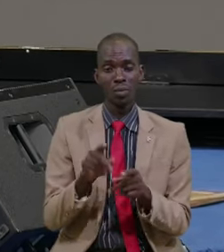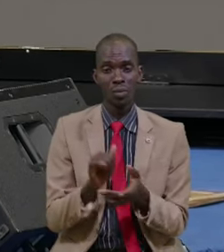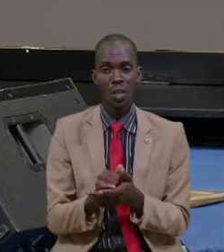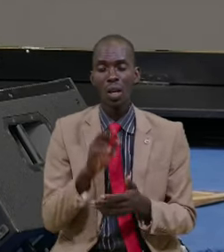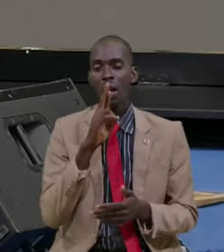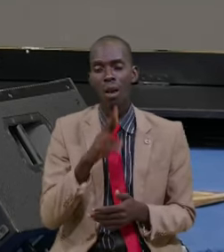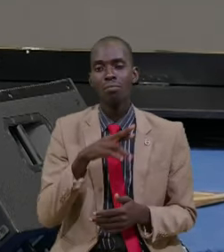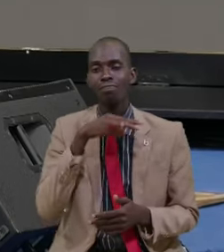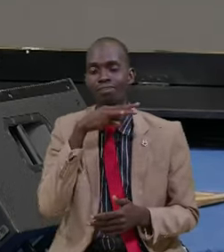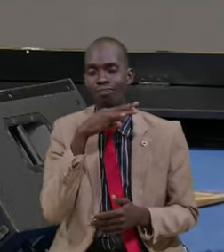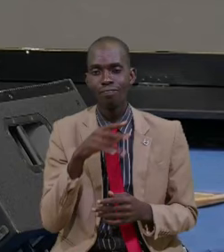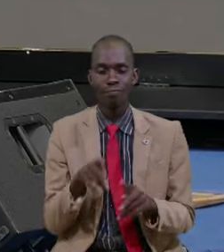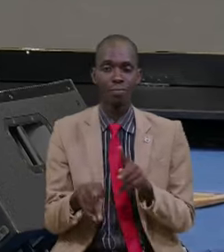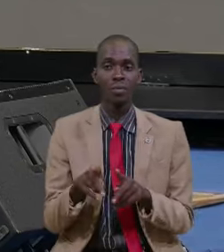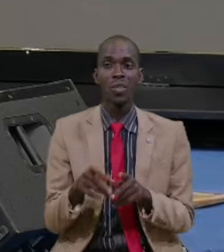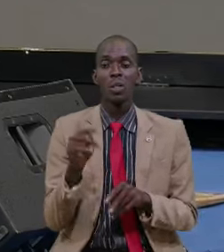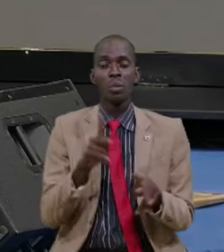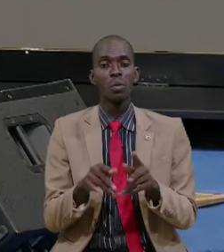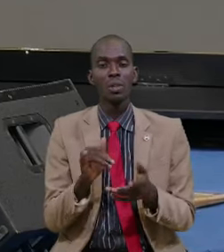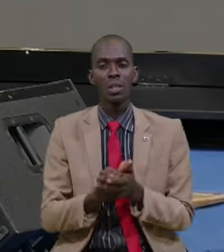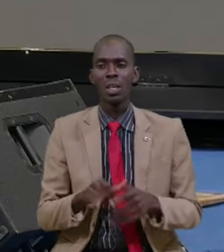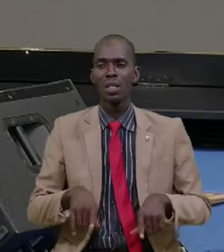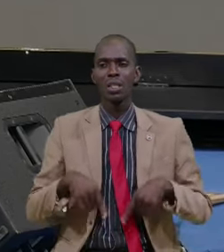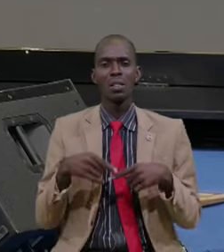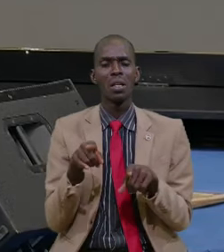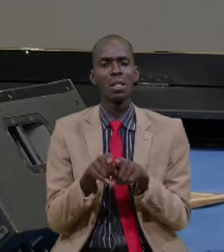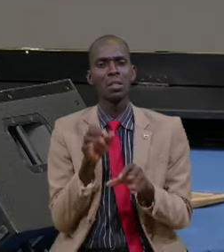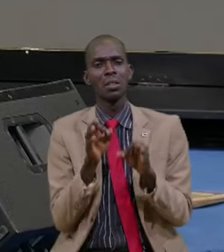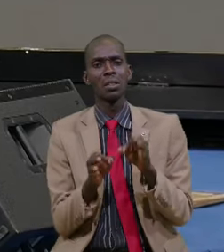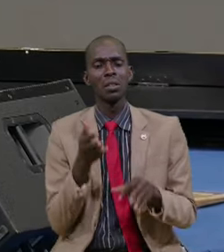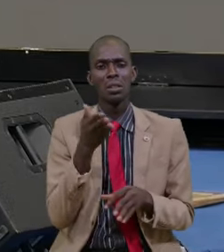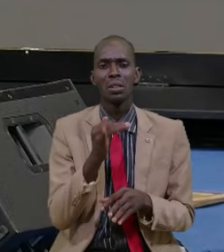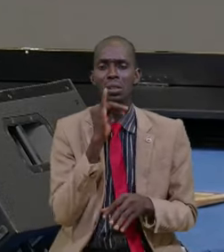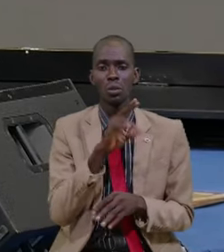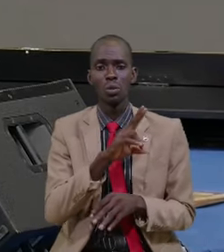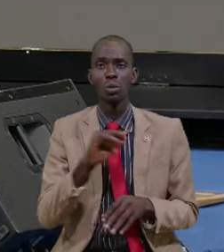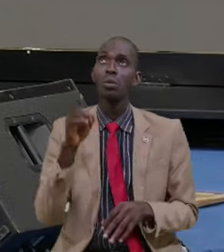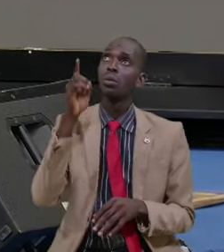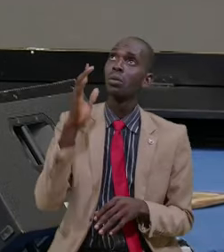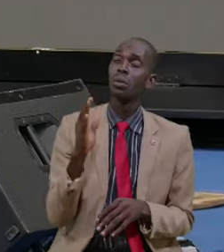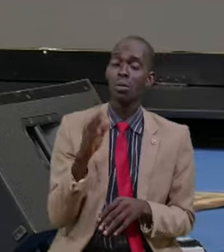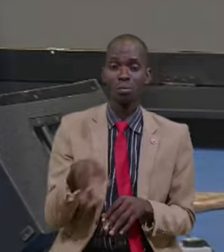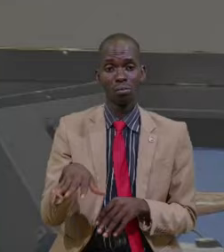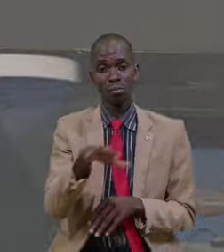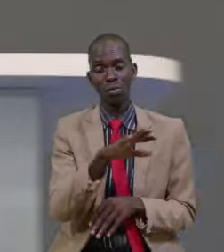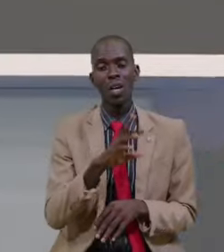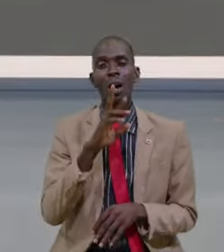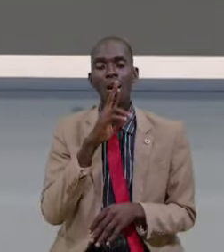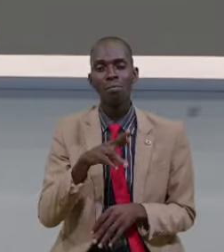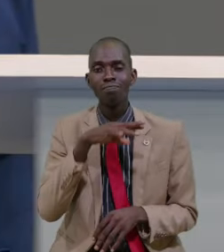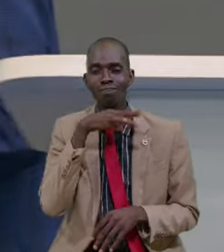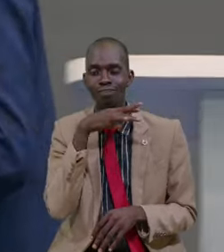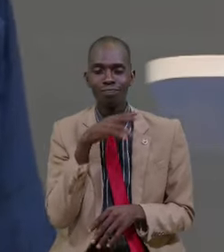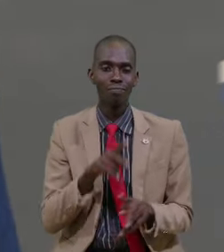live as if there were no God, they're corrupt. the people who act,